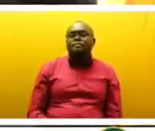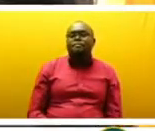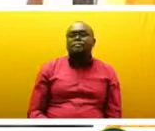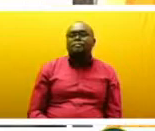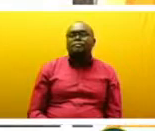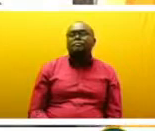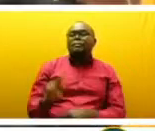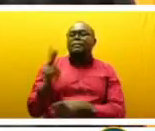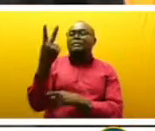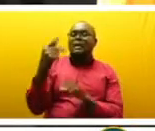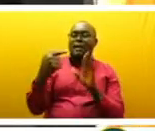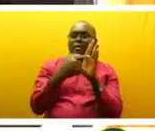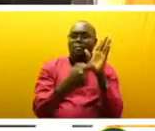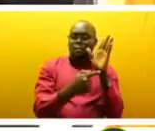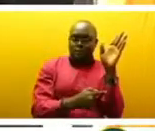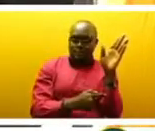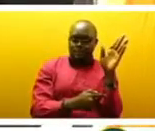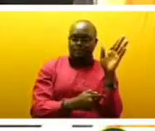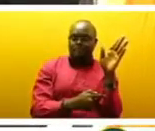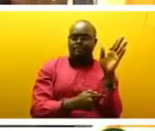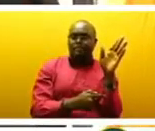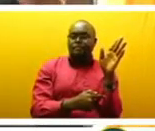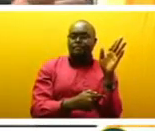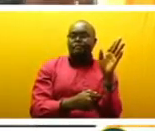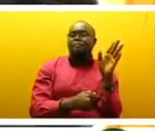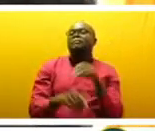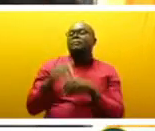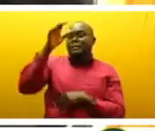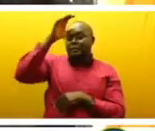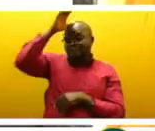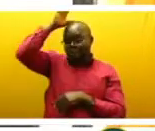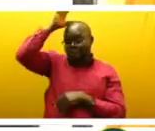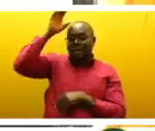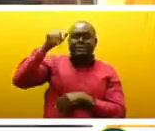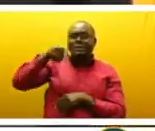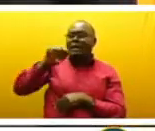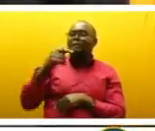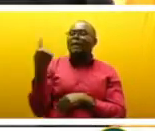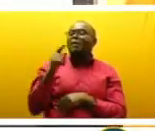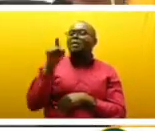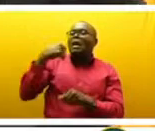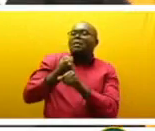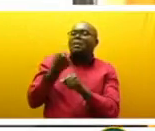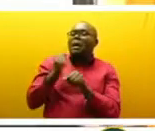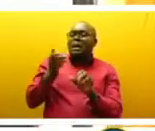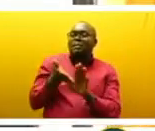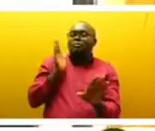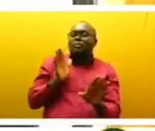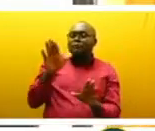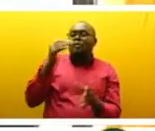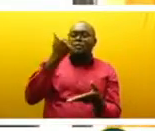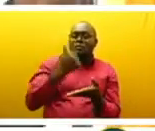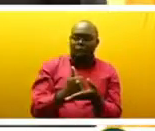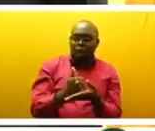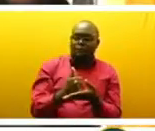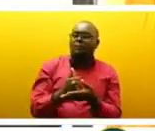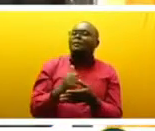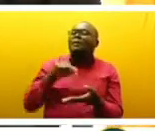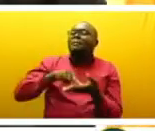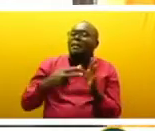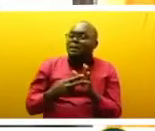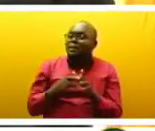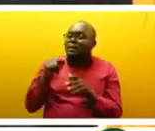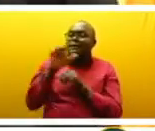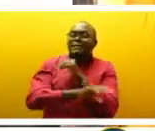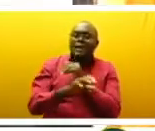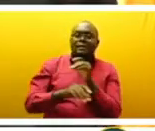The second point, Mr. Chebukati is not immortal. He could even resign from his office. Does it mean that this